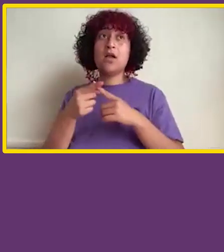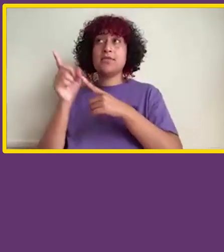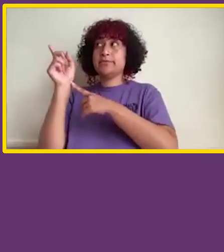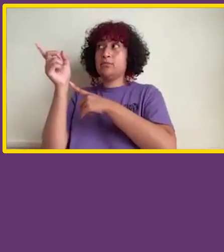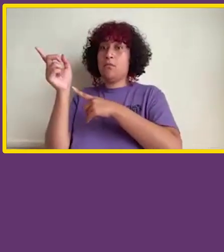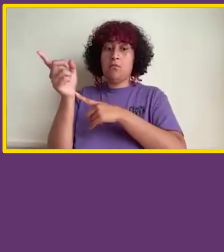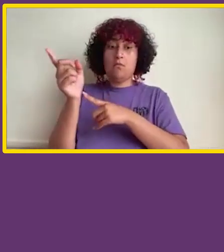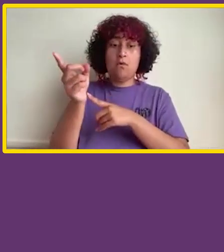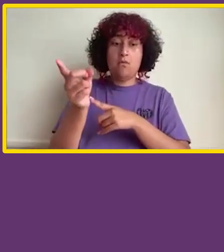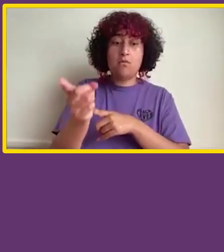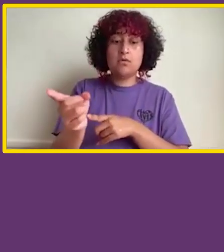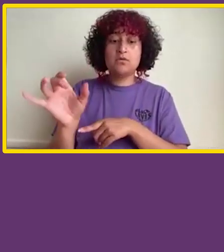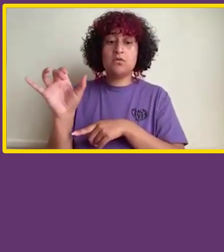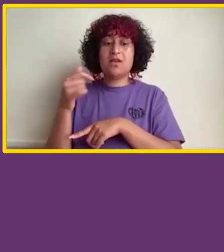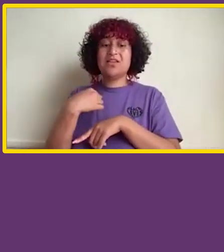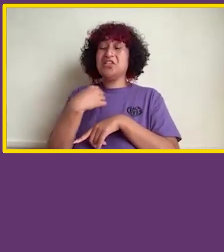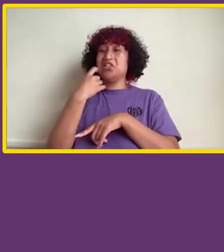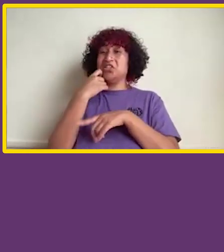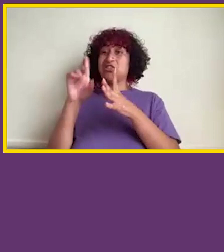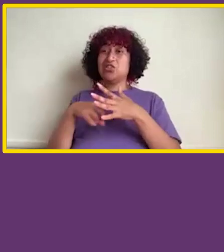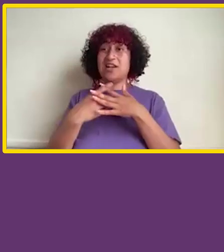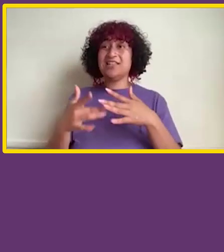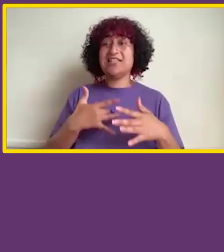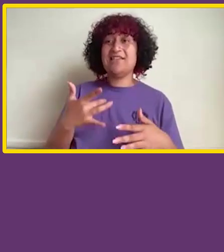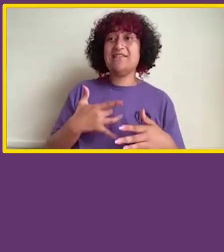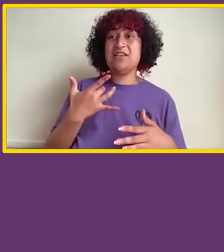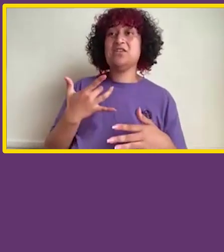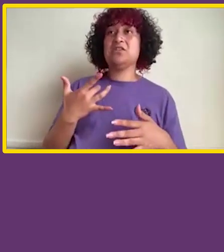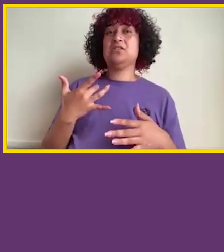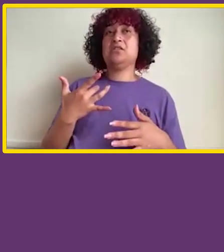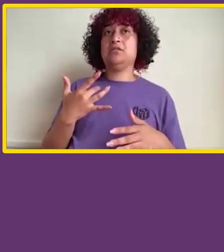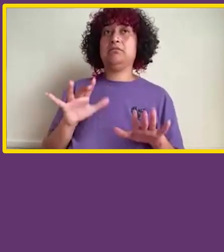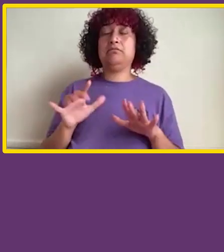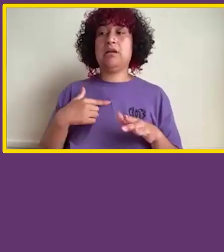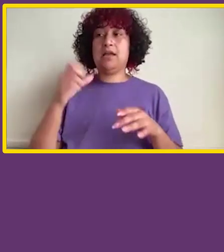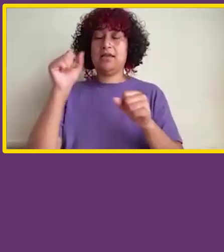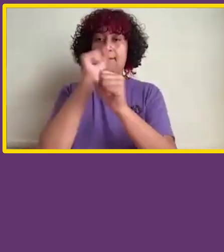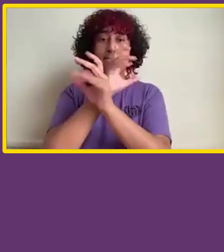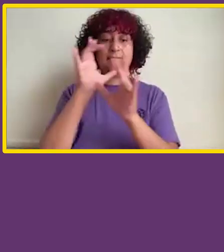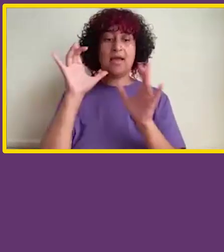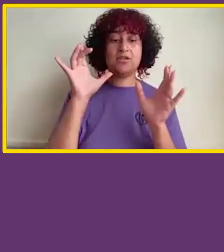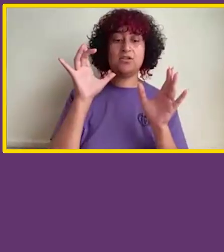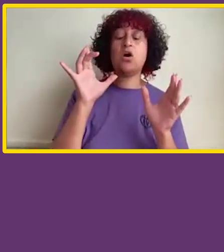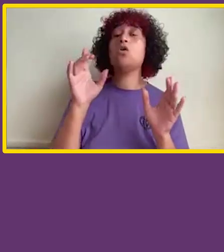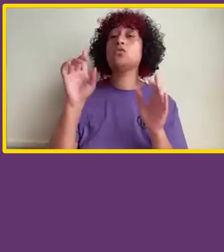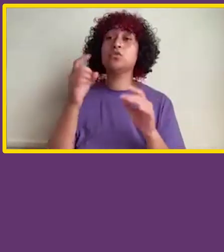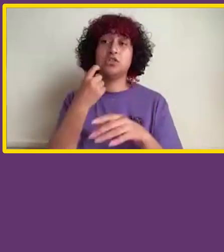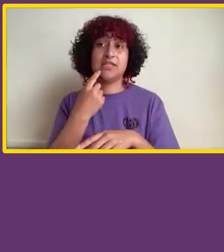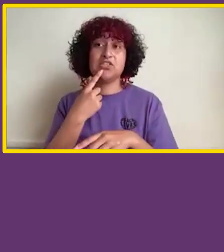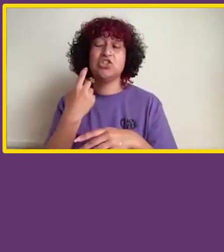was just mentioning, of like just starting to feel in the last 3 years, I imagine there could be tidal wave after tidal